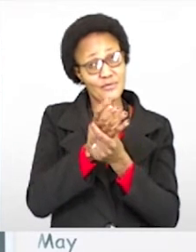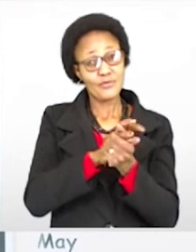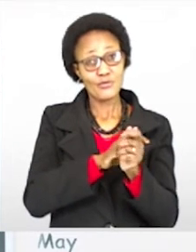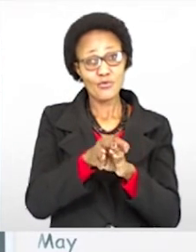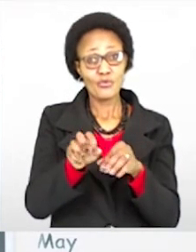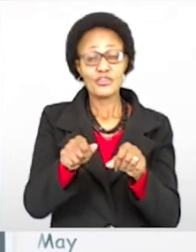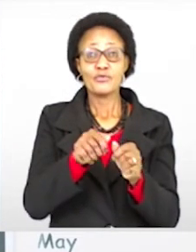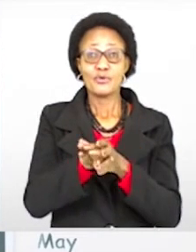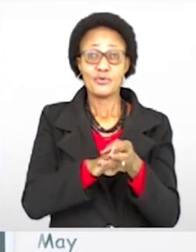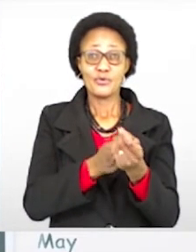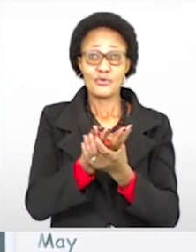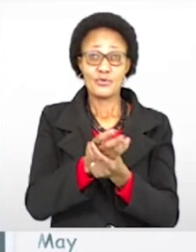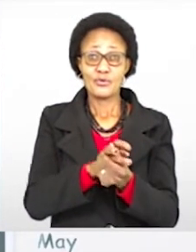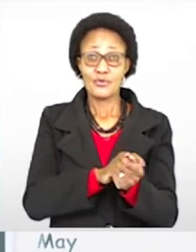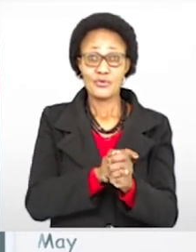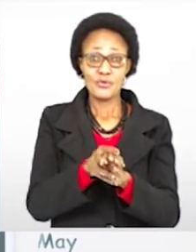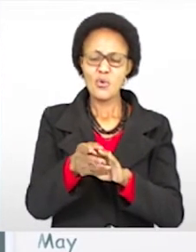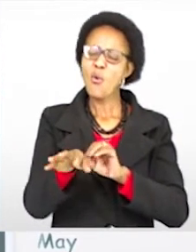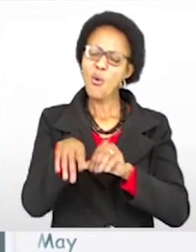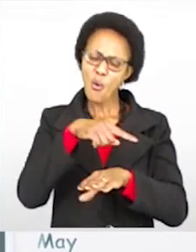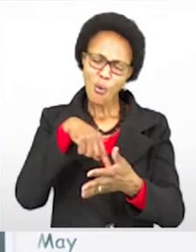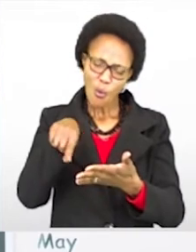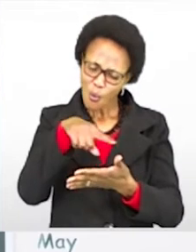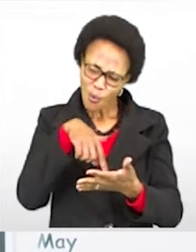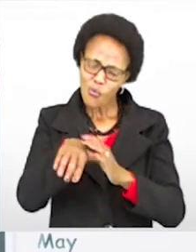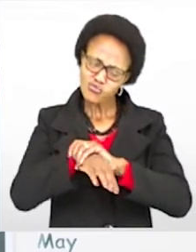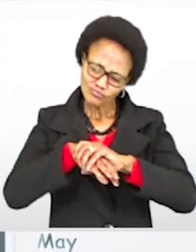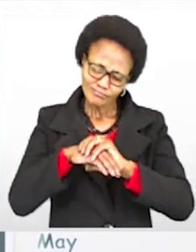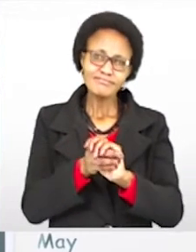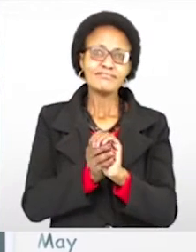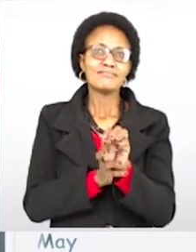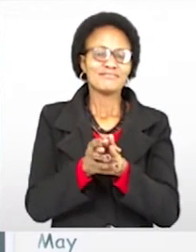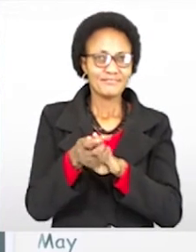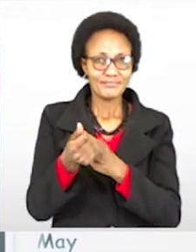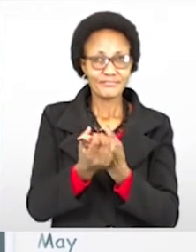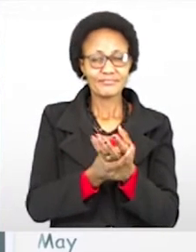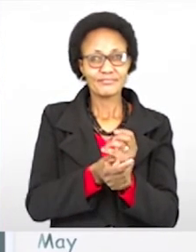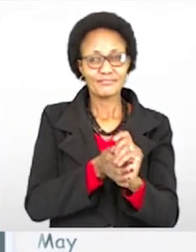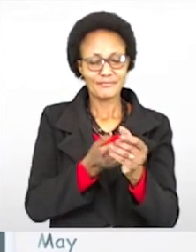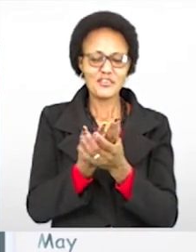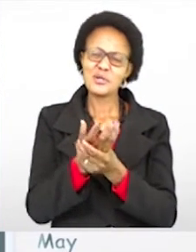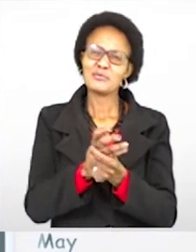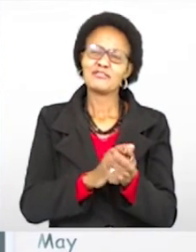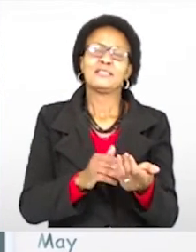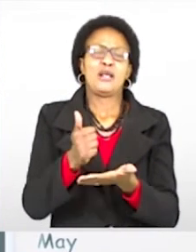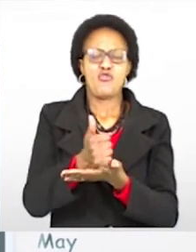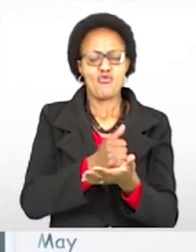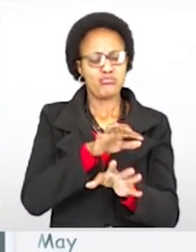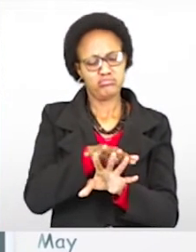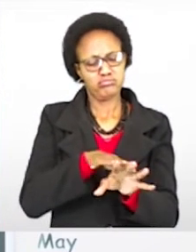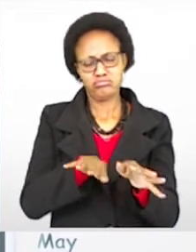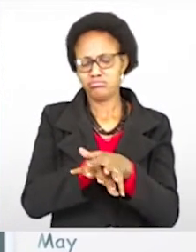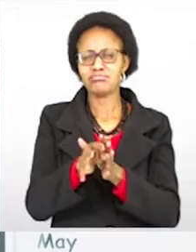your hands, make sure that you cover your entire hands and that every part is sanitized. I